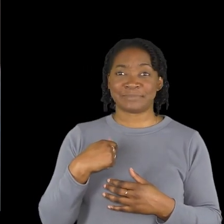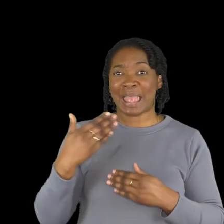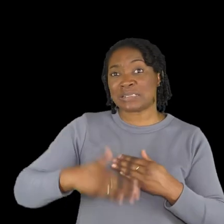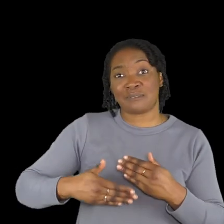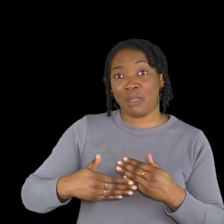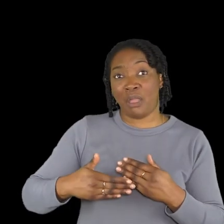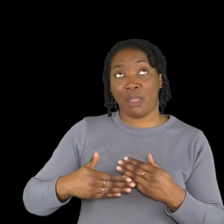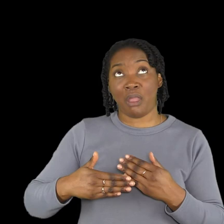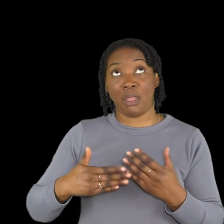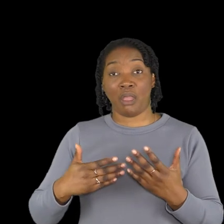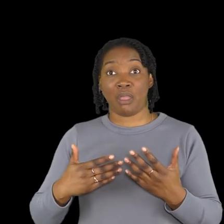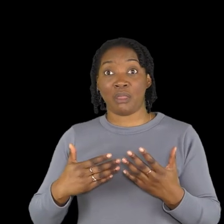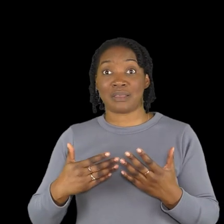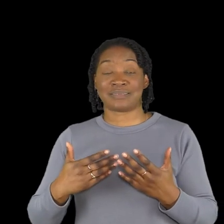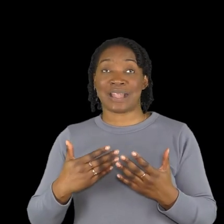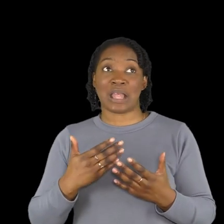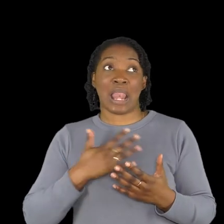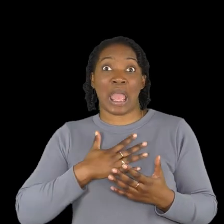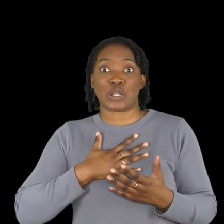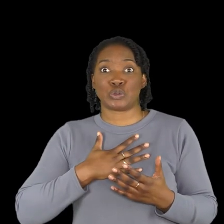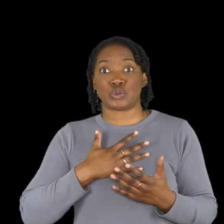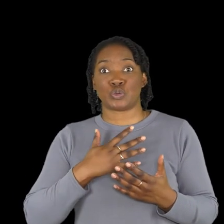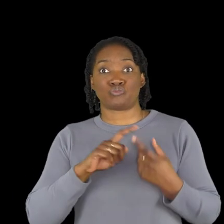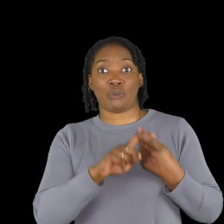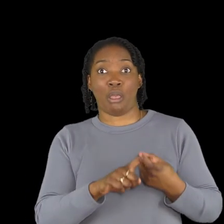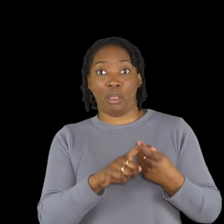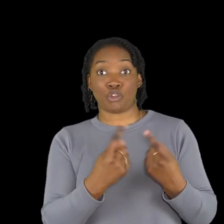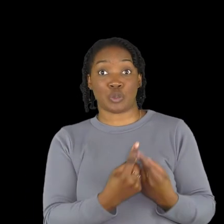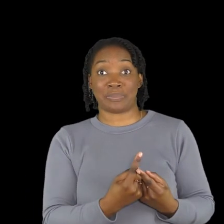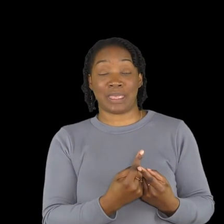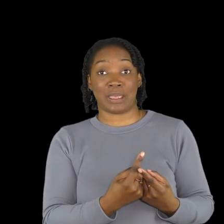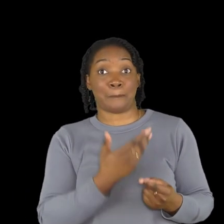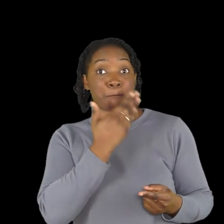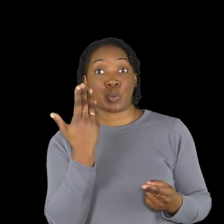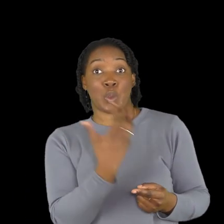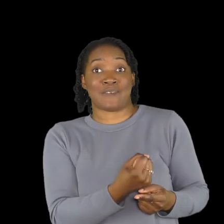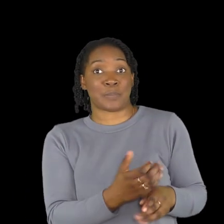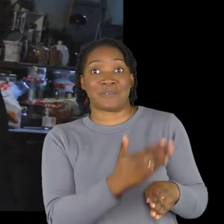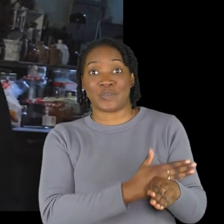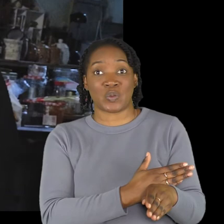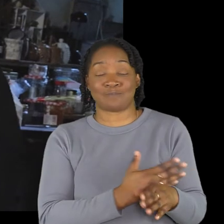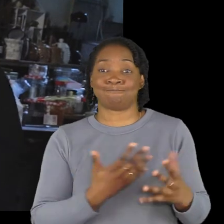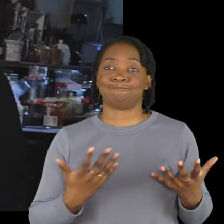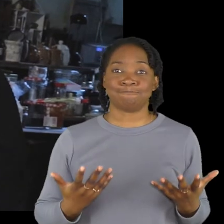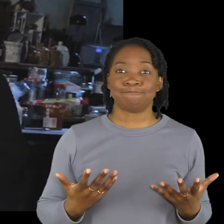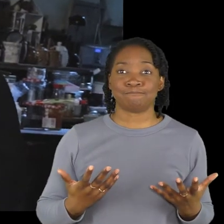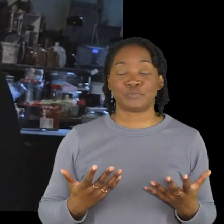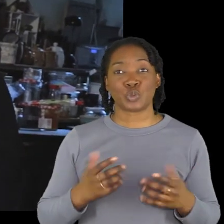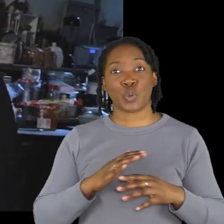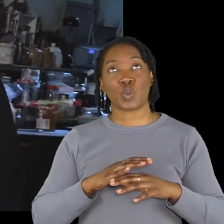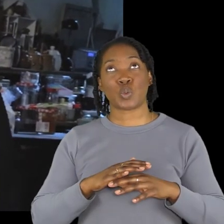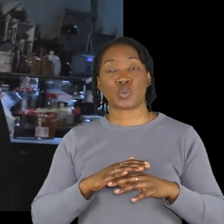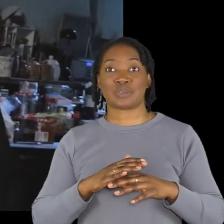I never like to count on something that I didn't have. Mm-hmm. You know, I'm not necessarily